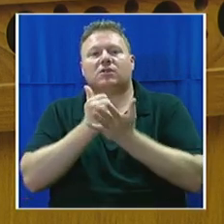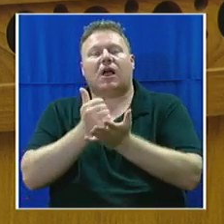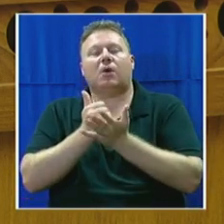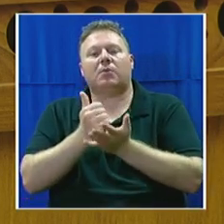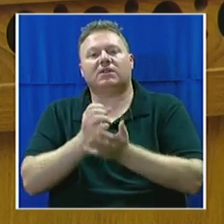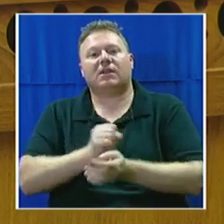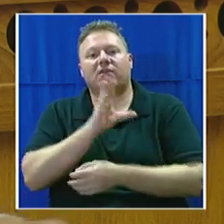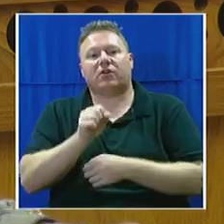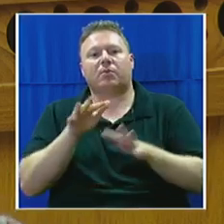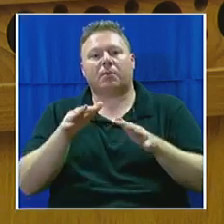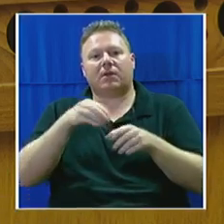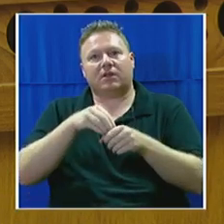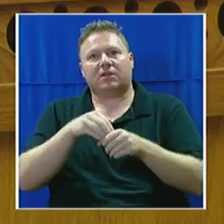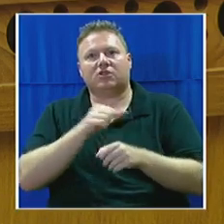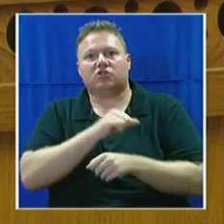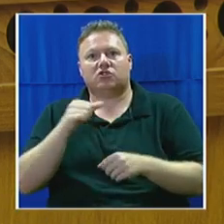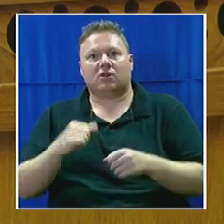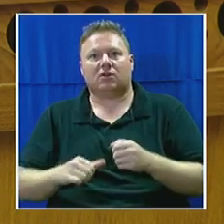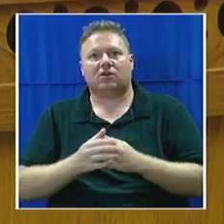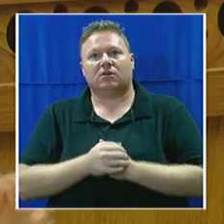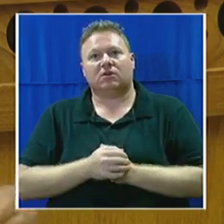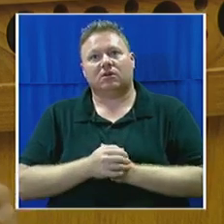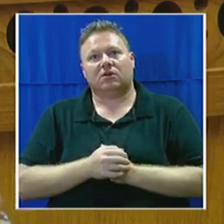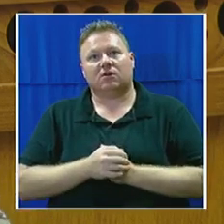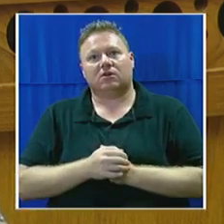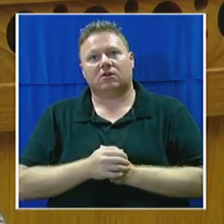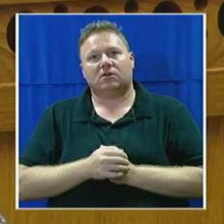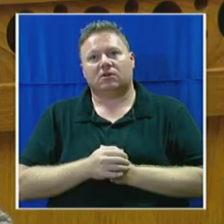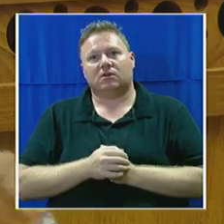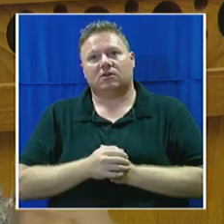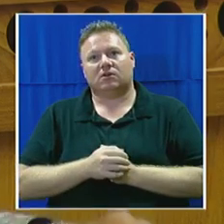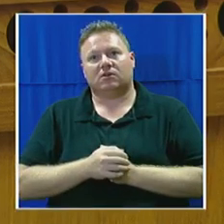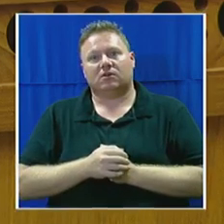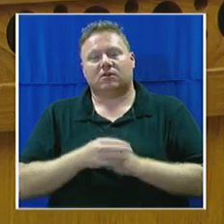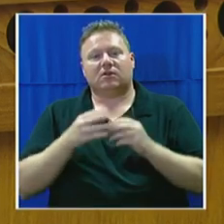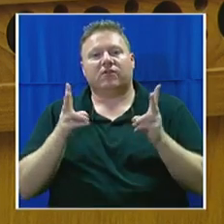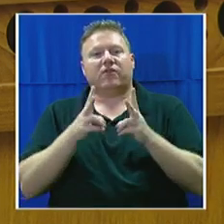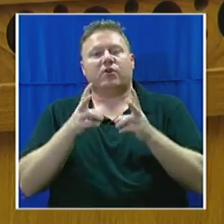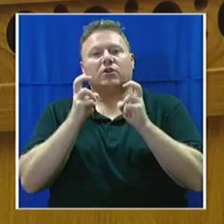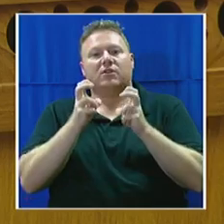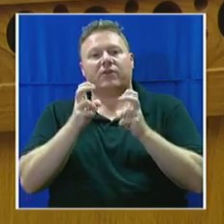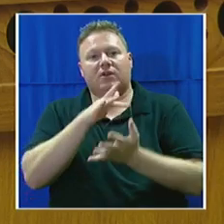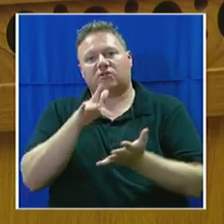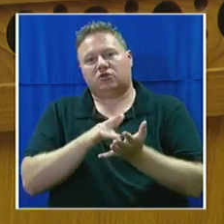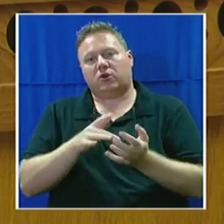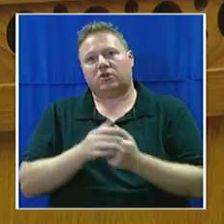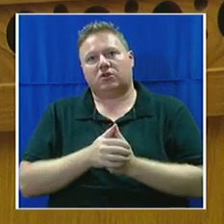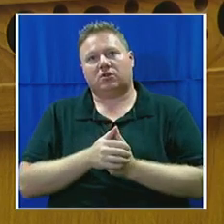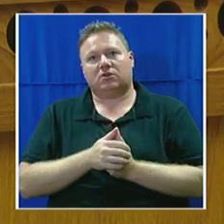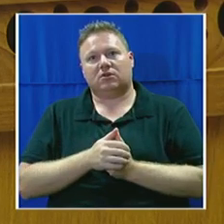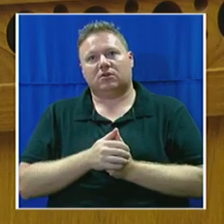at the time. However, Minister, kunzima mandibeke lento ukuthi qala abantu bakuthi samane sikhumsha sithi